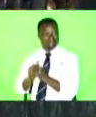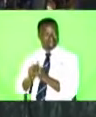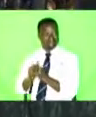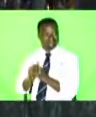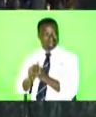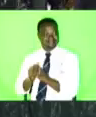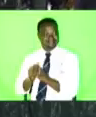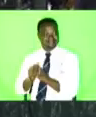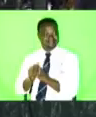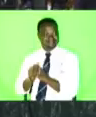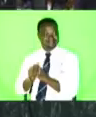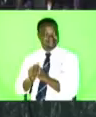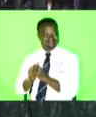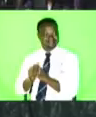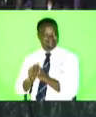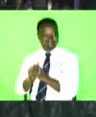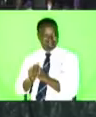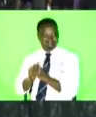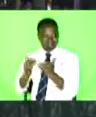Now listen.